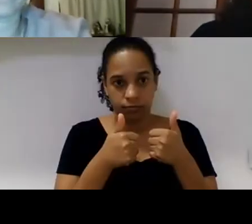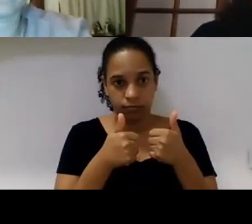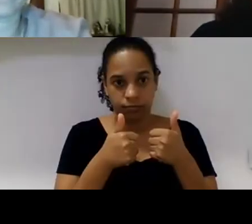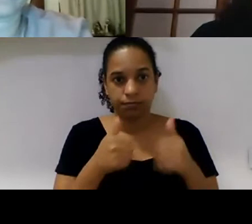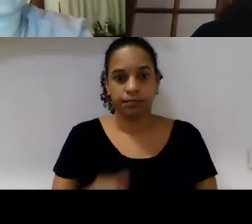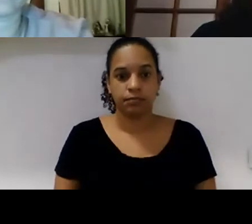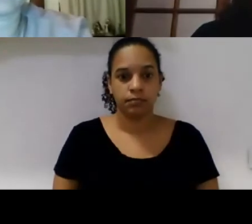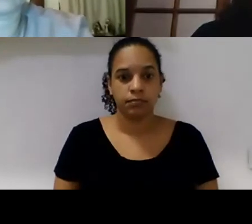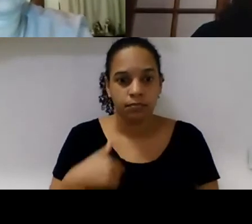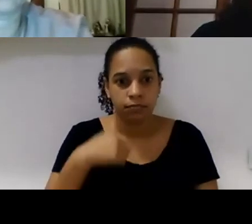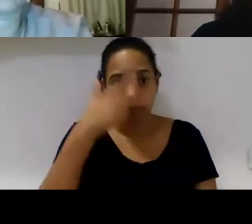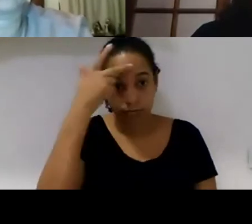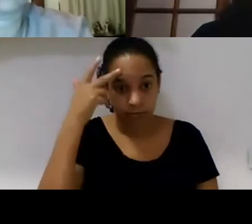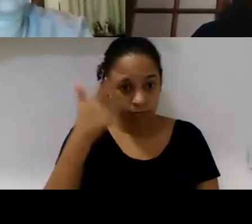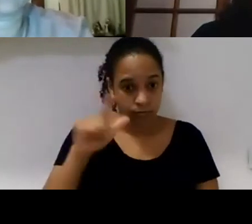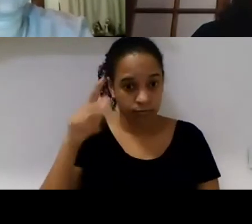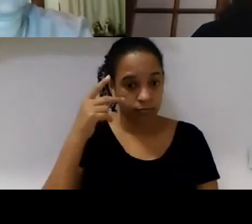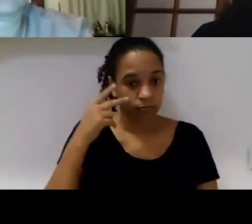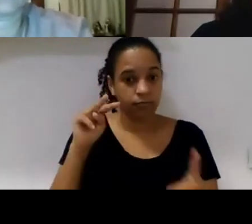Yulo's talking about the same thing I'm talking about.